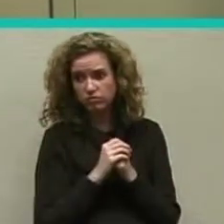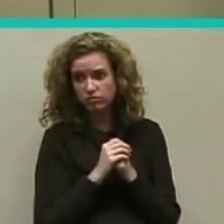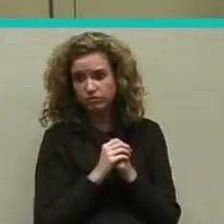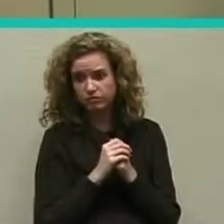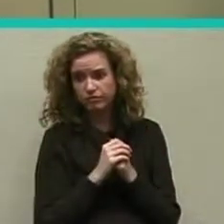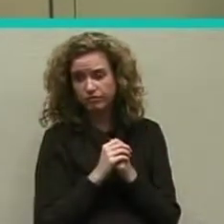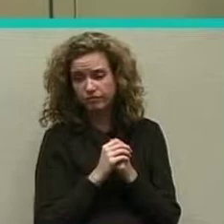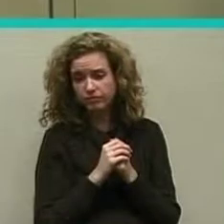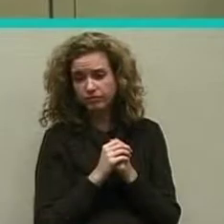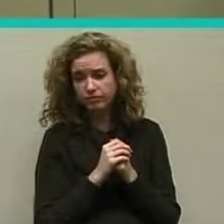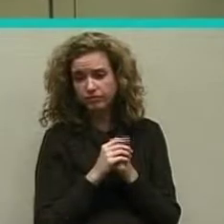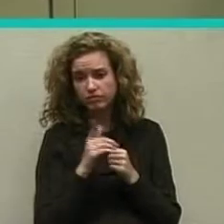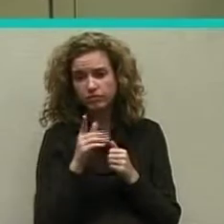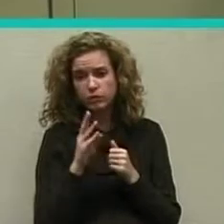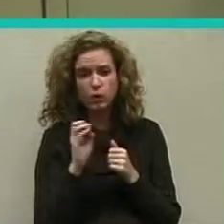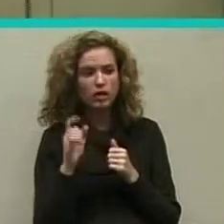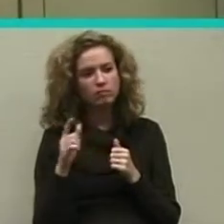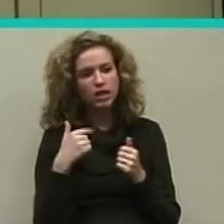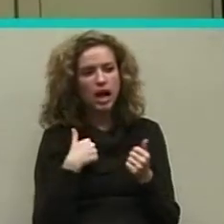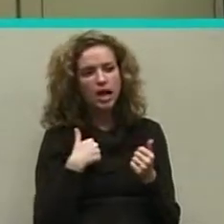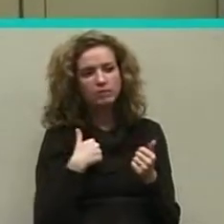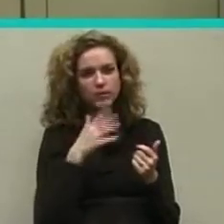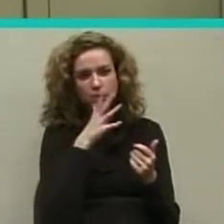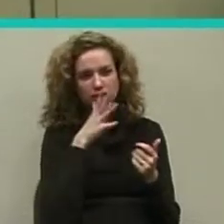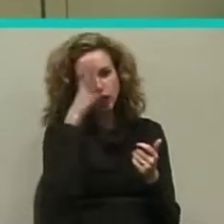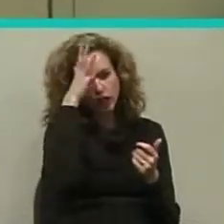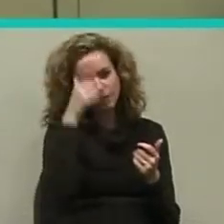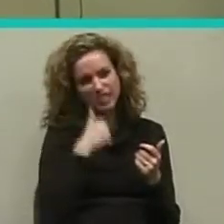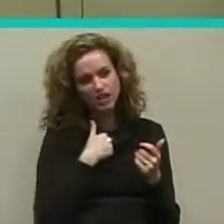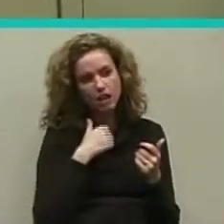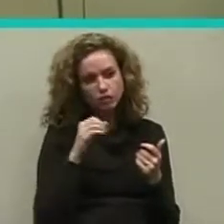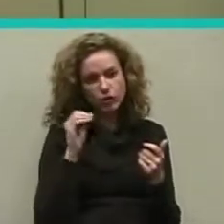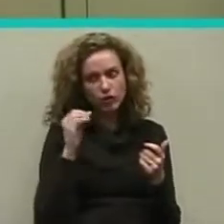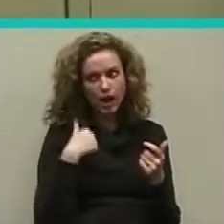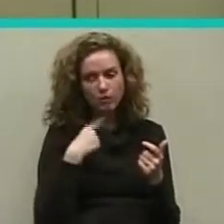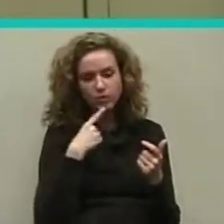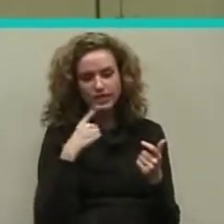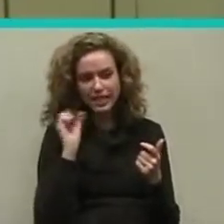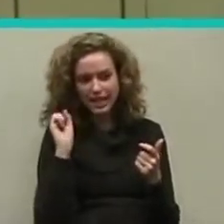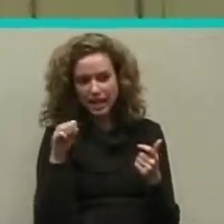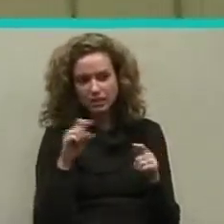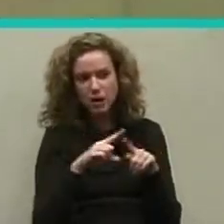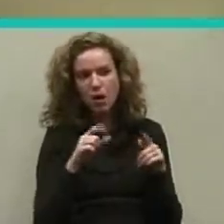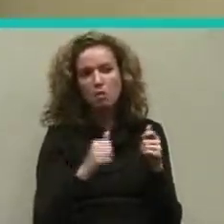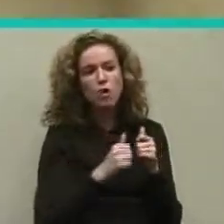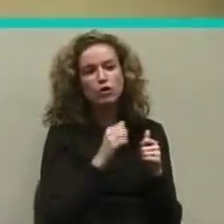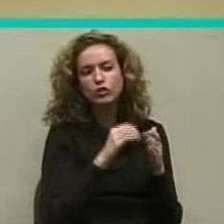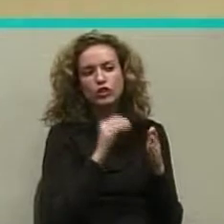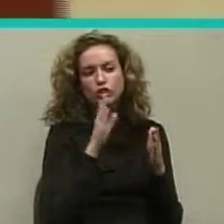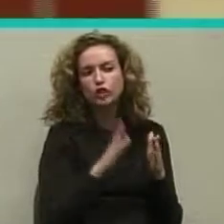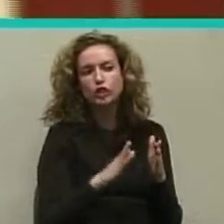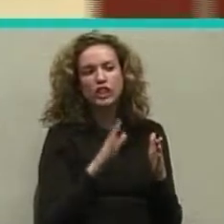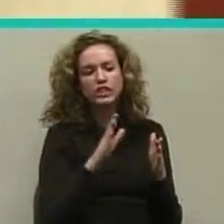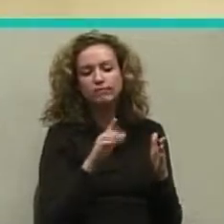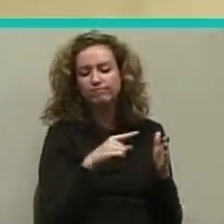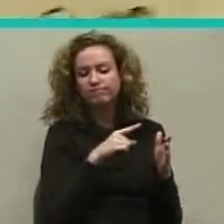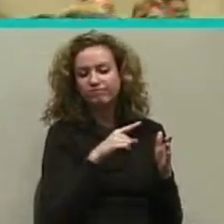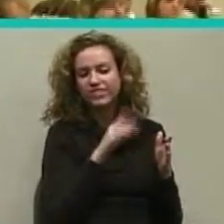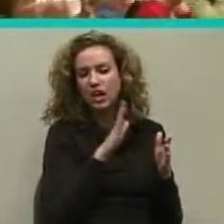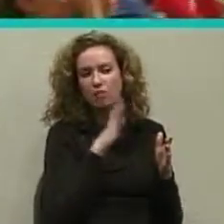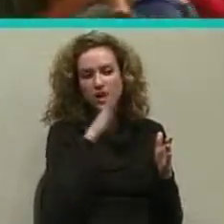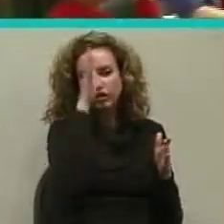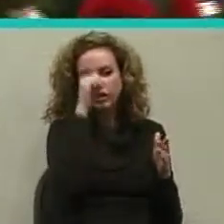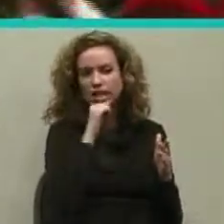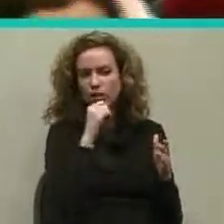Well, being a parent, I would say yes, but the reality is most of our students have parents that don't sign. Yeah. We have a lot of